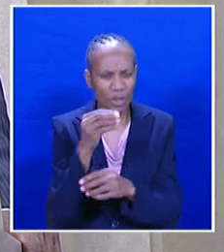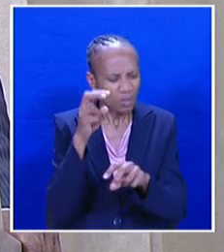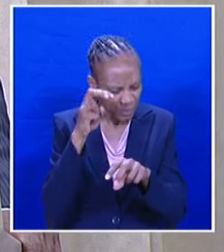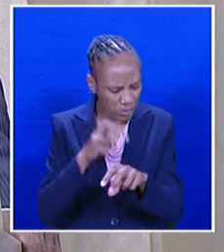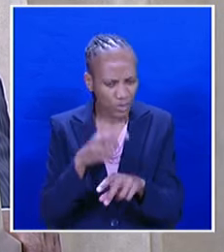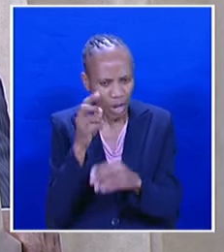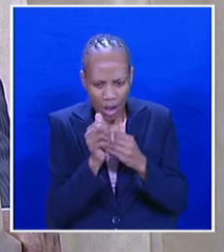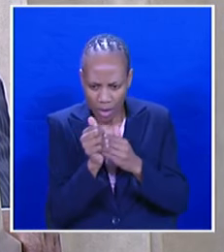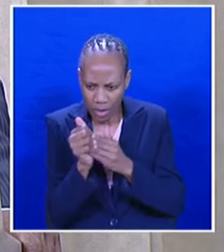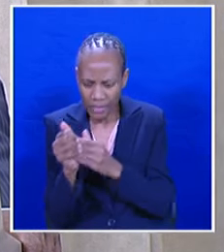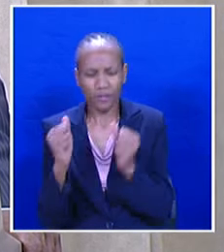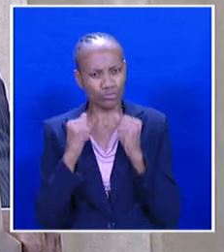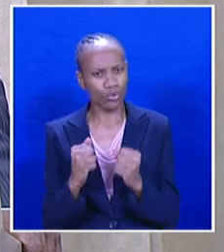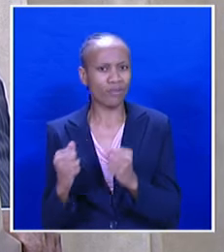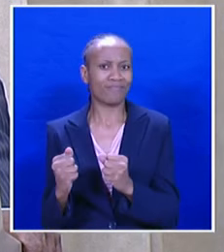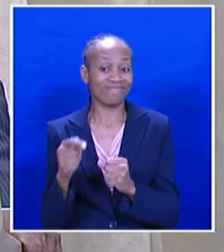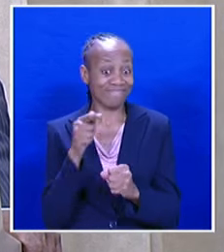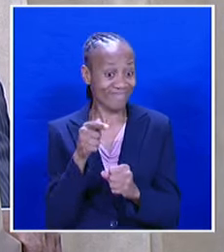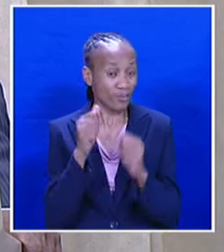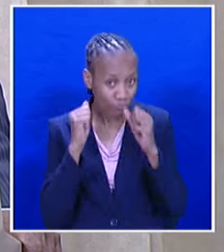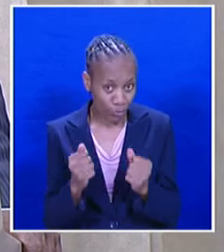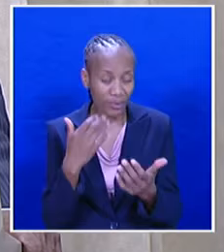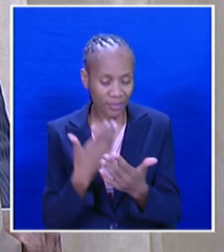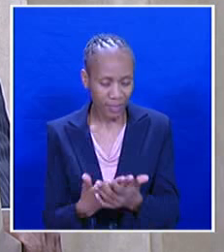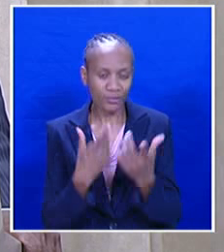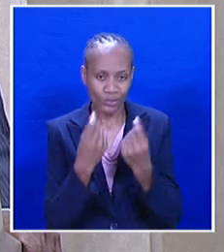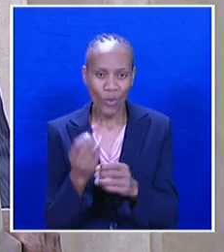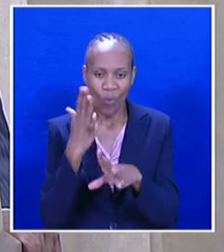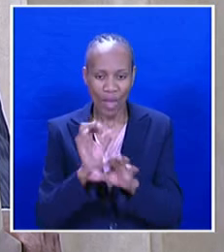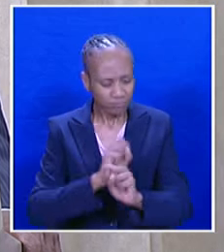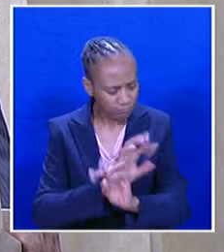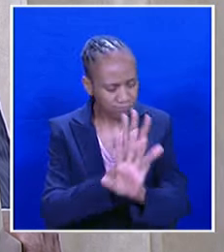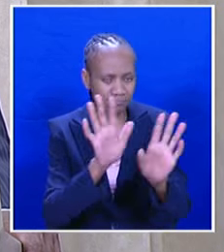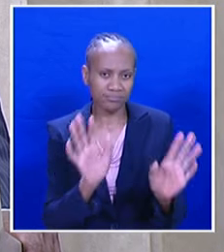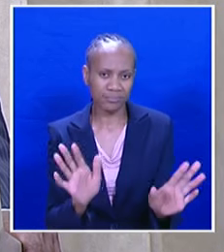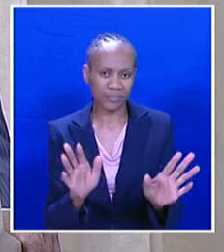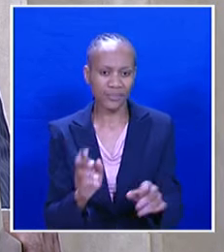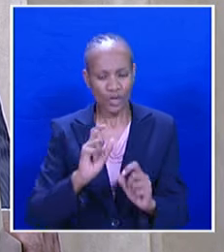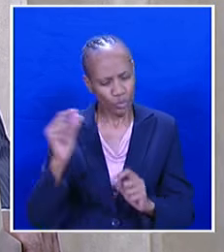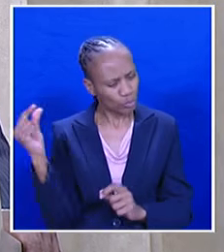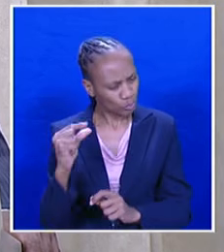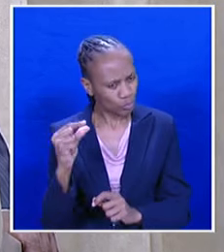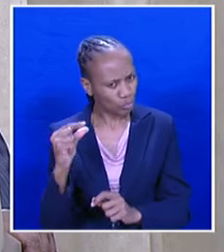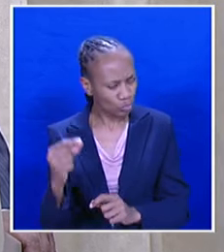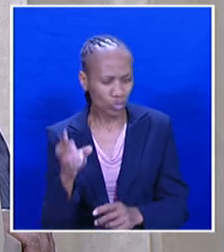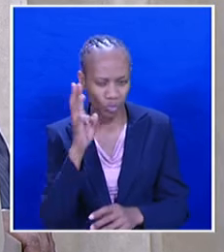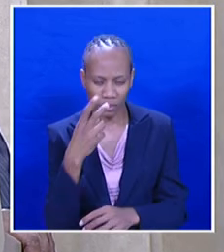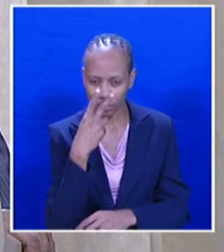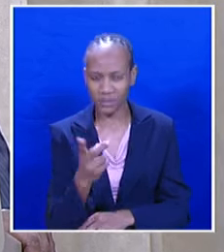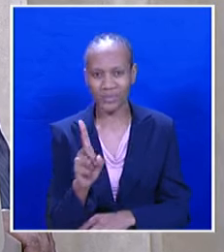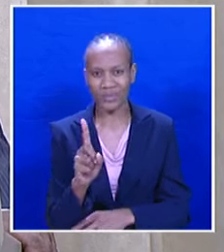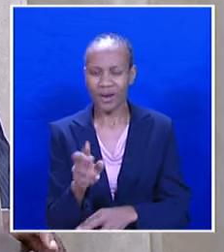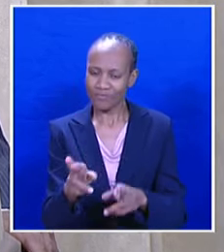tasks. And that issue is being addressed, and soon we will have answers and